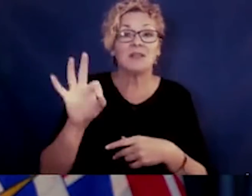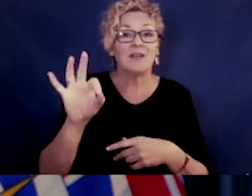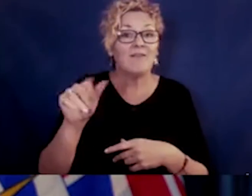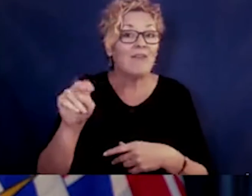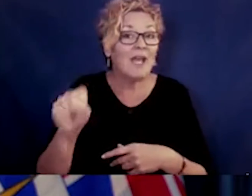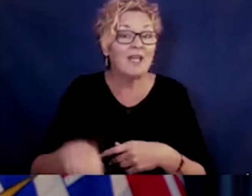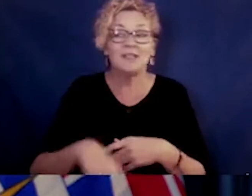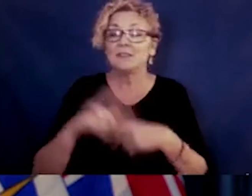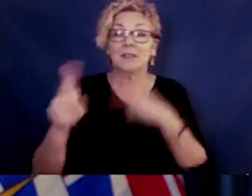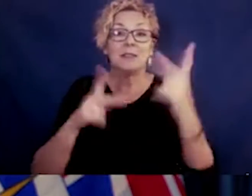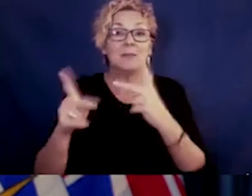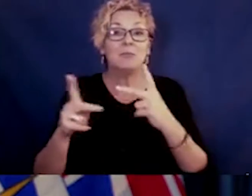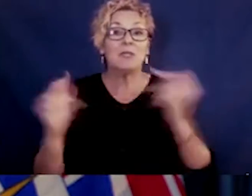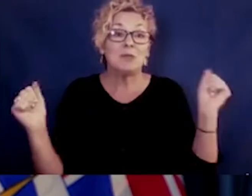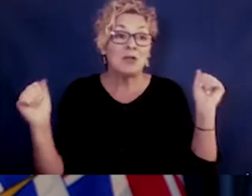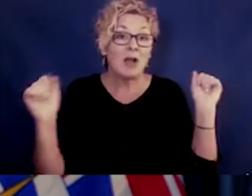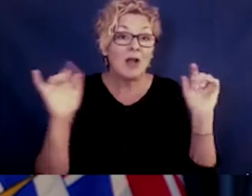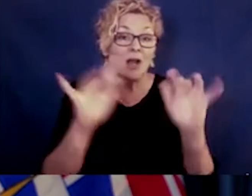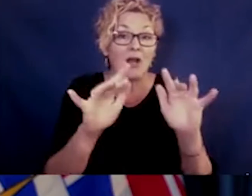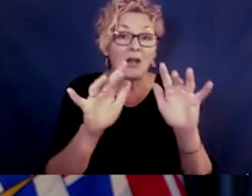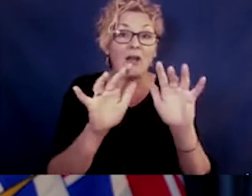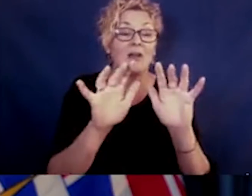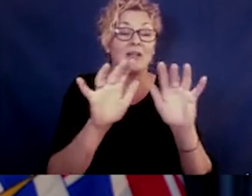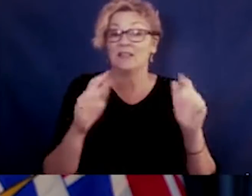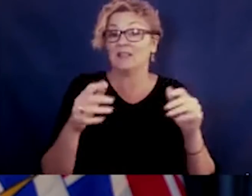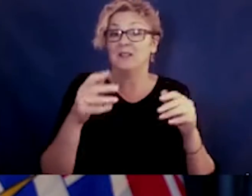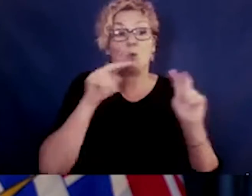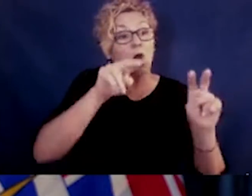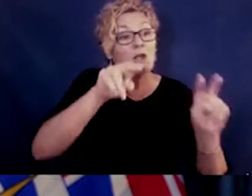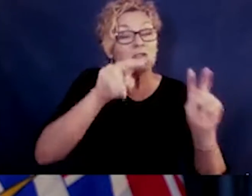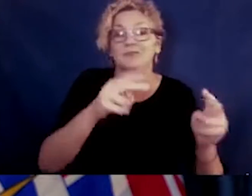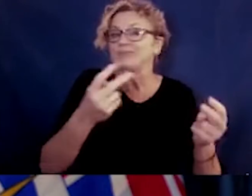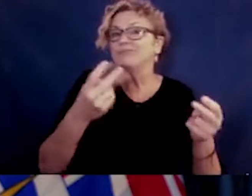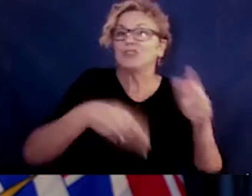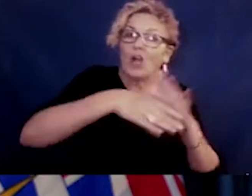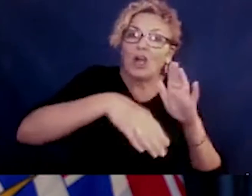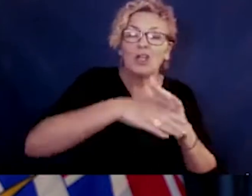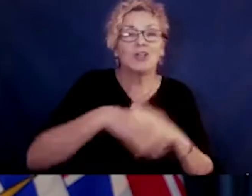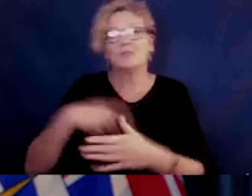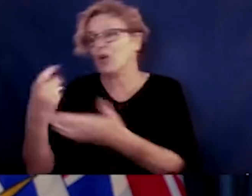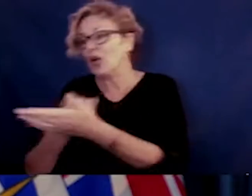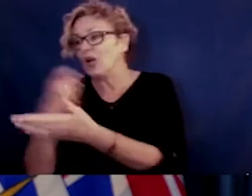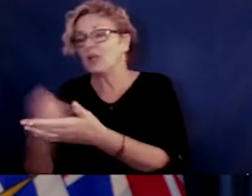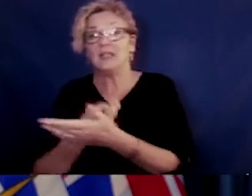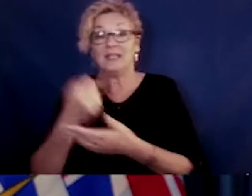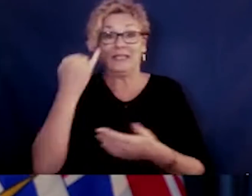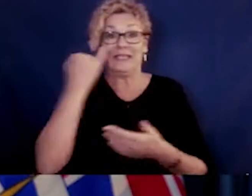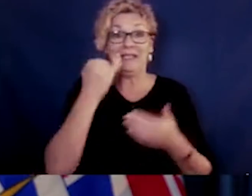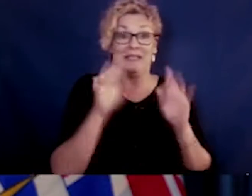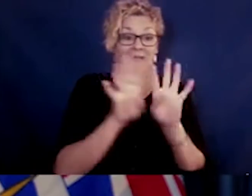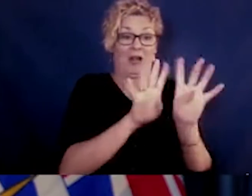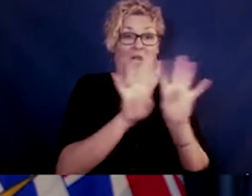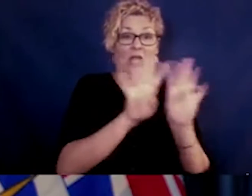other areas. As much as you may want to see the winning goal or celebrate that perfect pass after the game, we